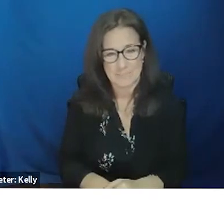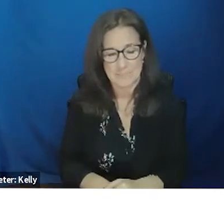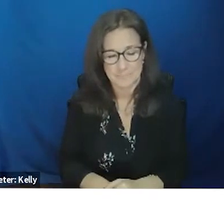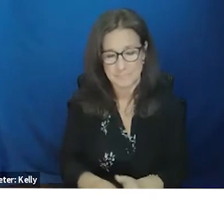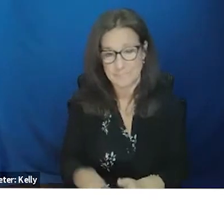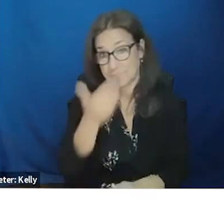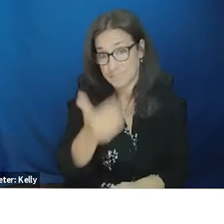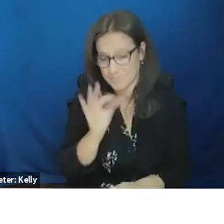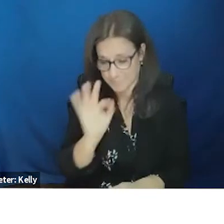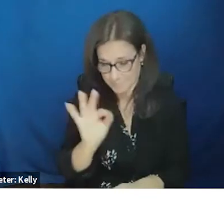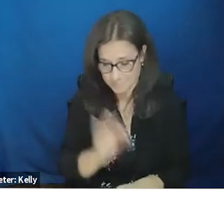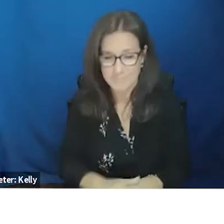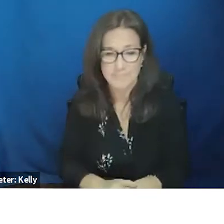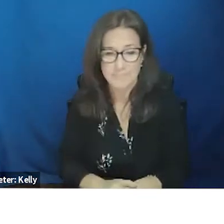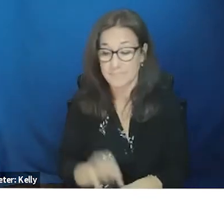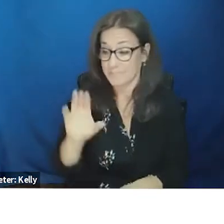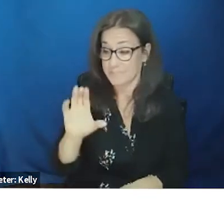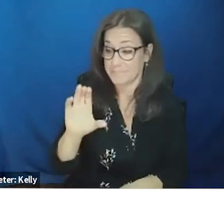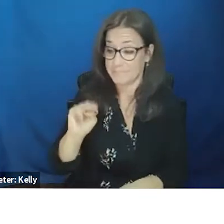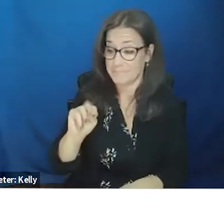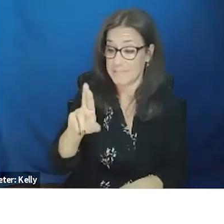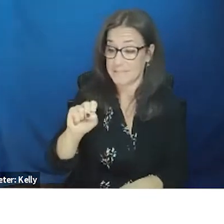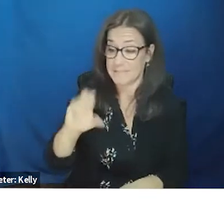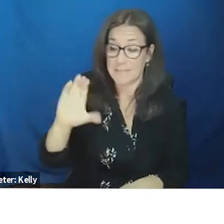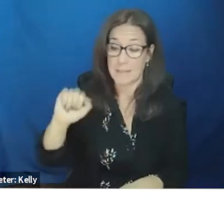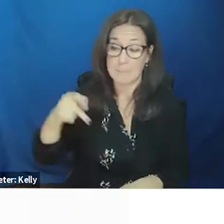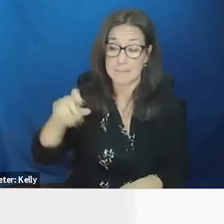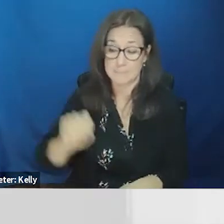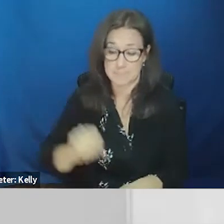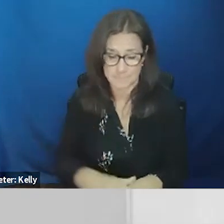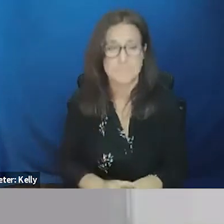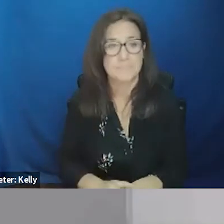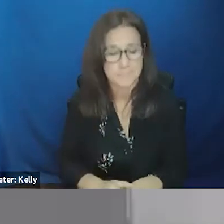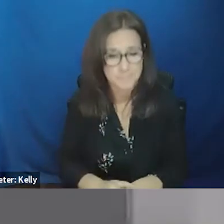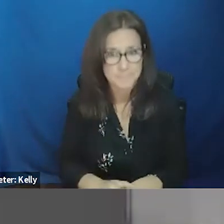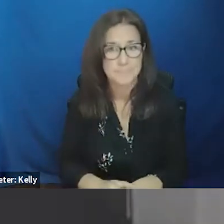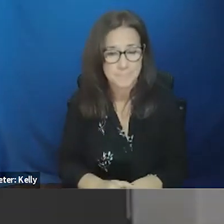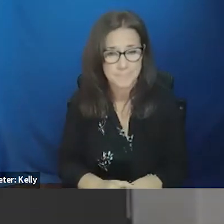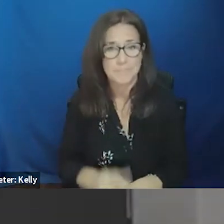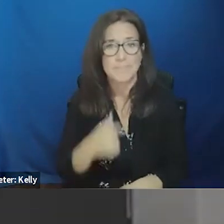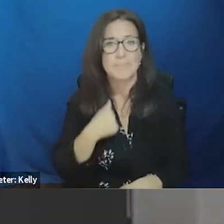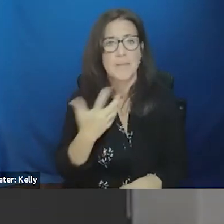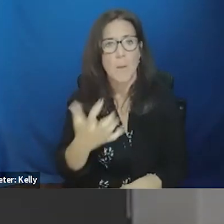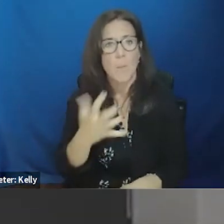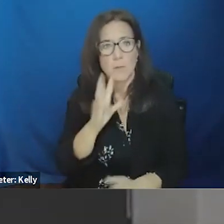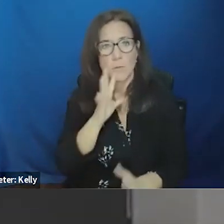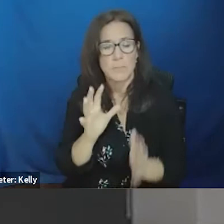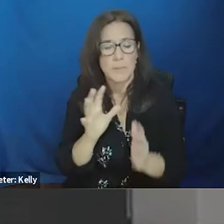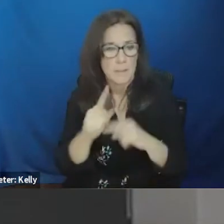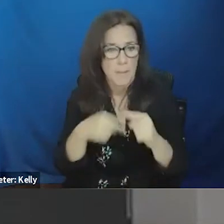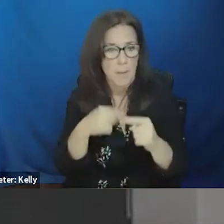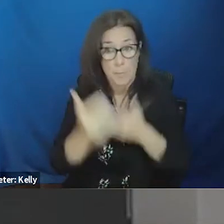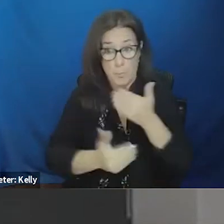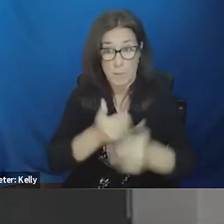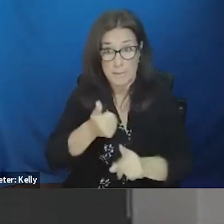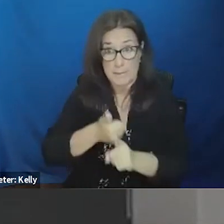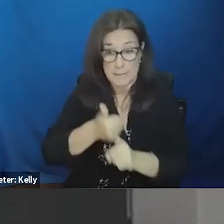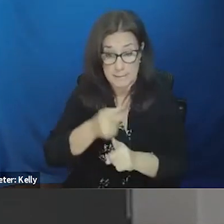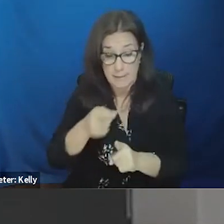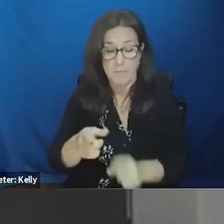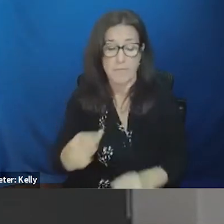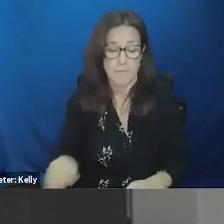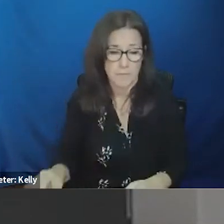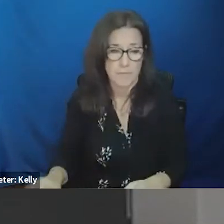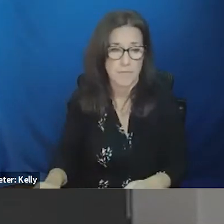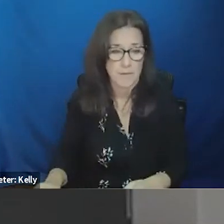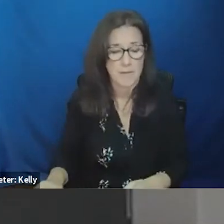Thanks. Ms. Capps, please. Thank you. I'd just like to speak to the process, especially given the nature of the